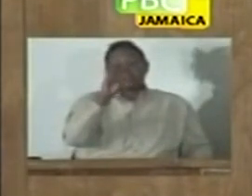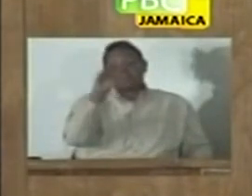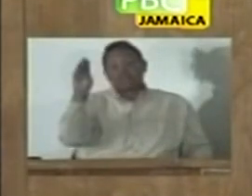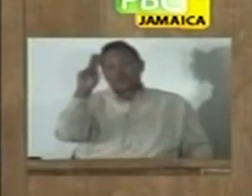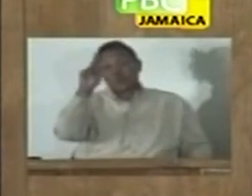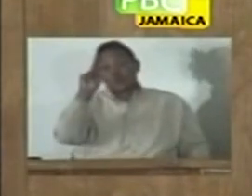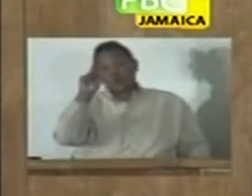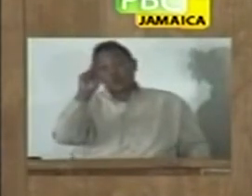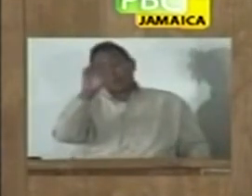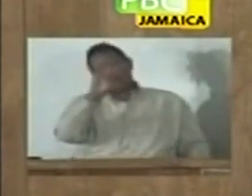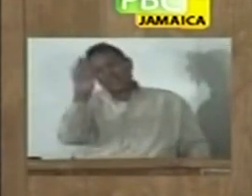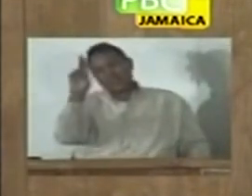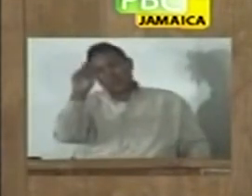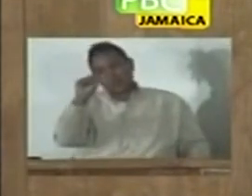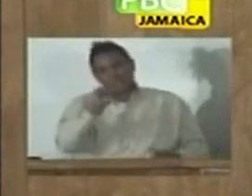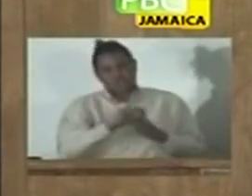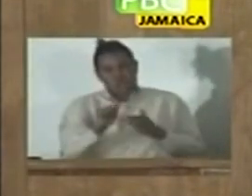investment.